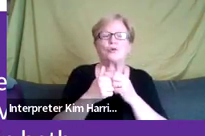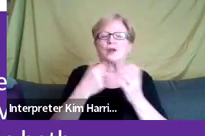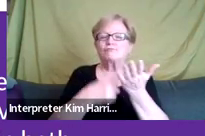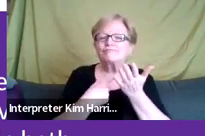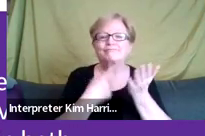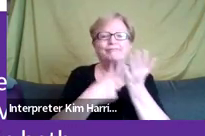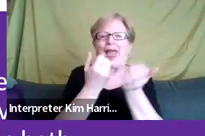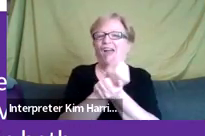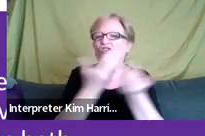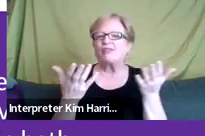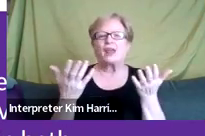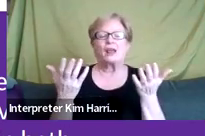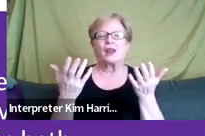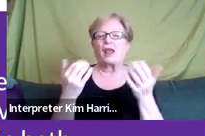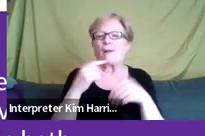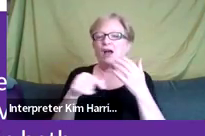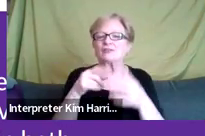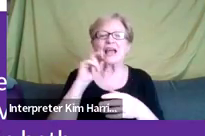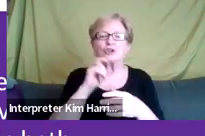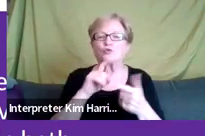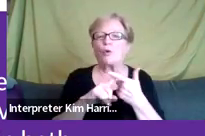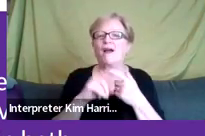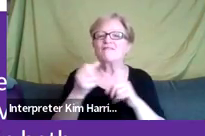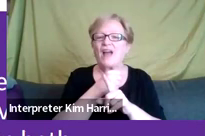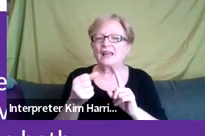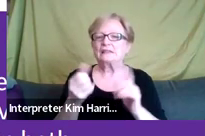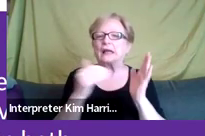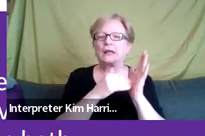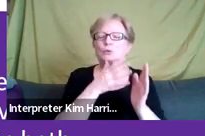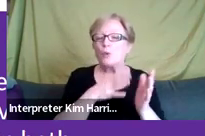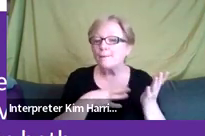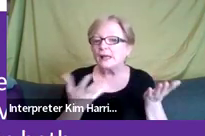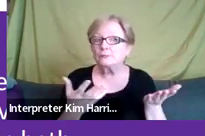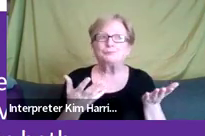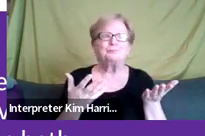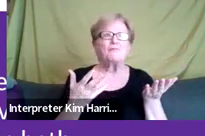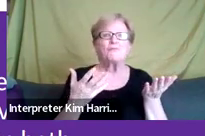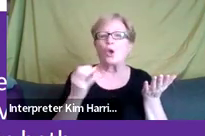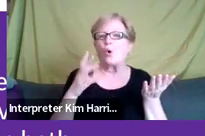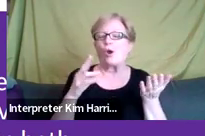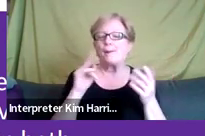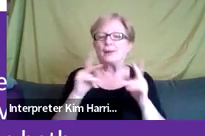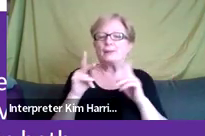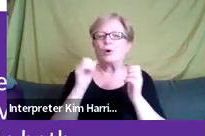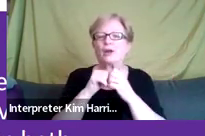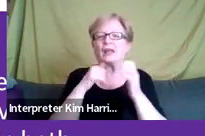from sexual violence against women and people who are in the transgender